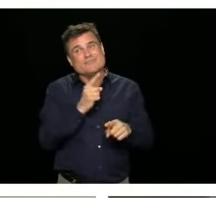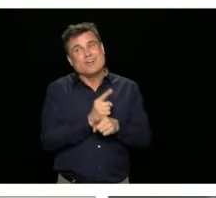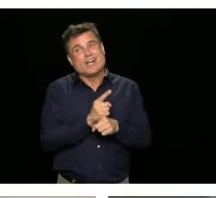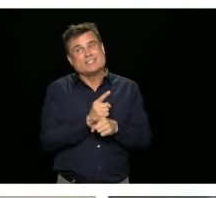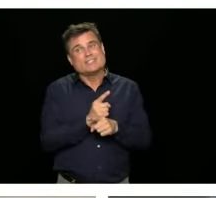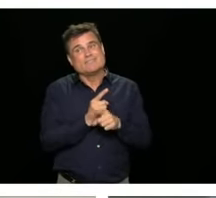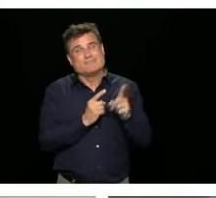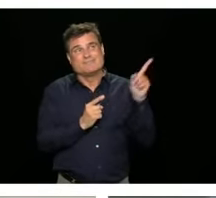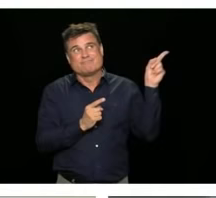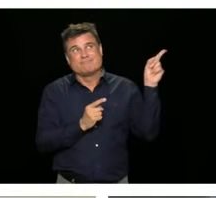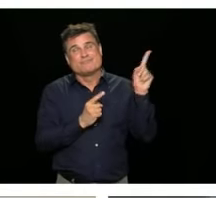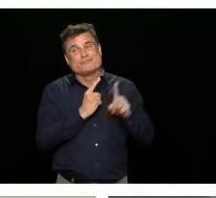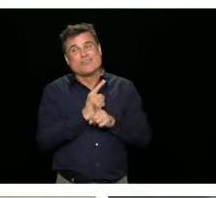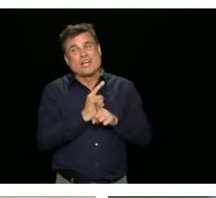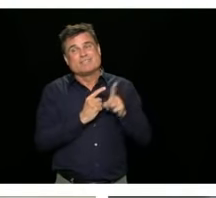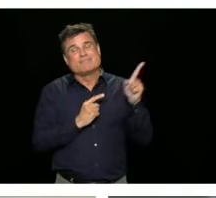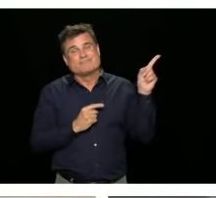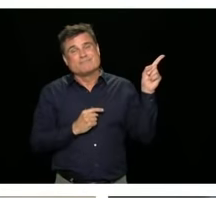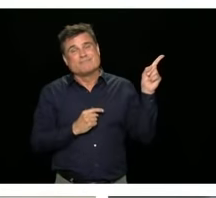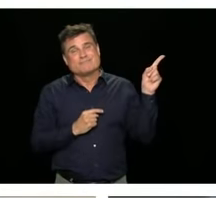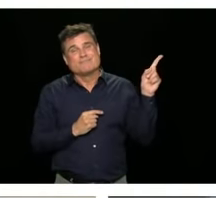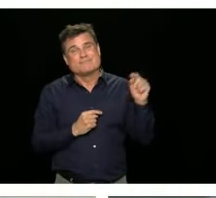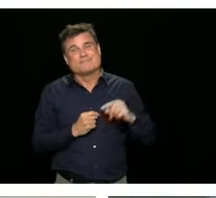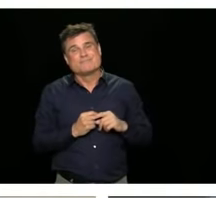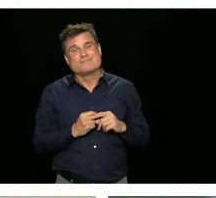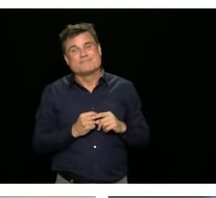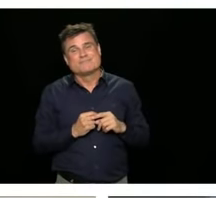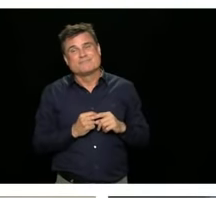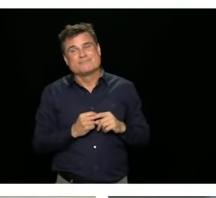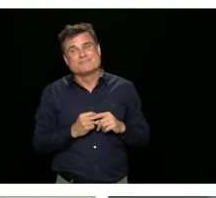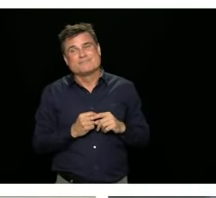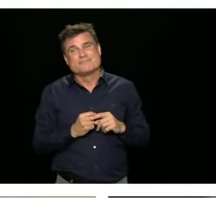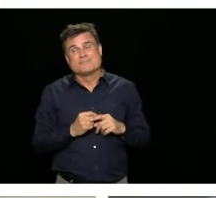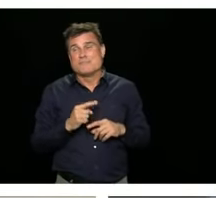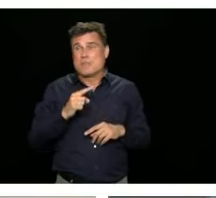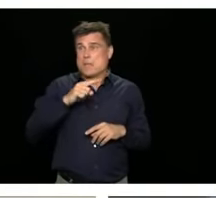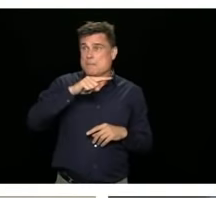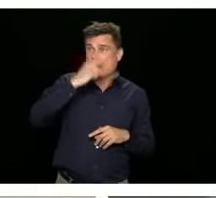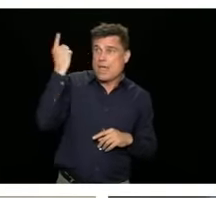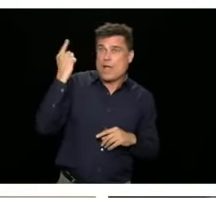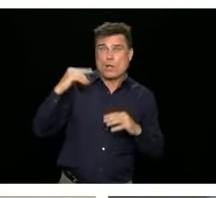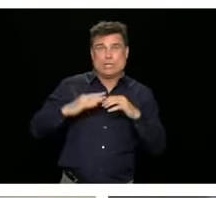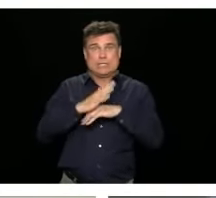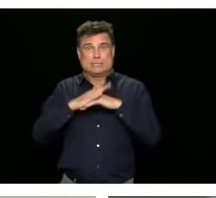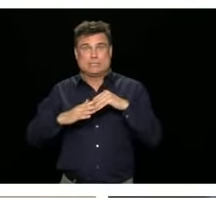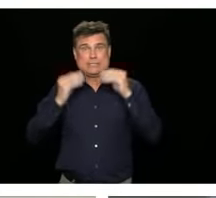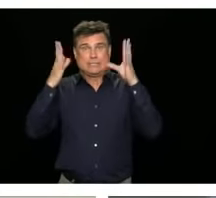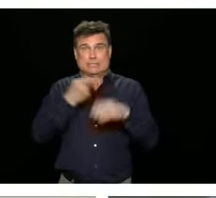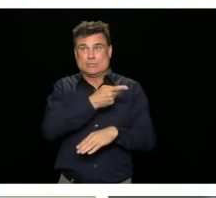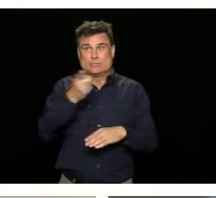we need to look at our organizations and think who's here and who's not here.